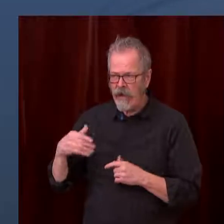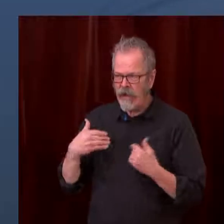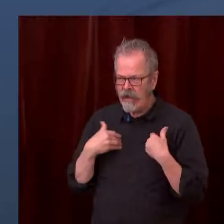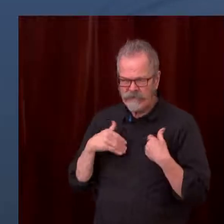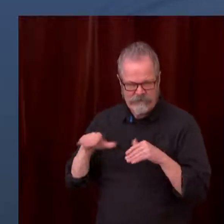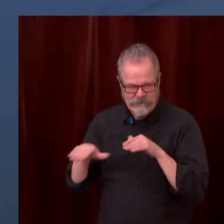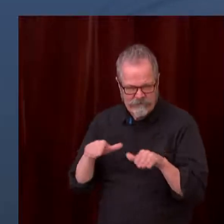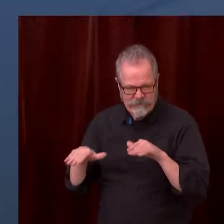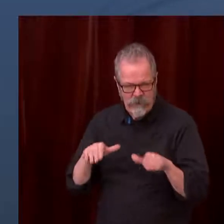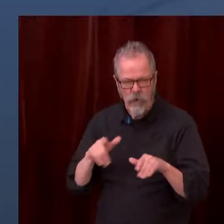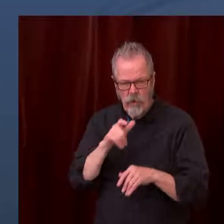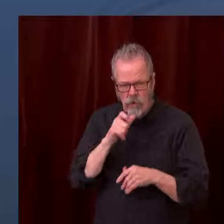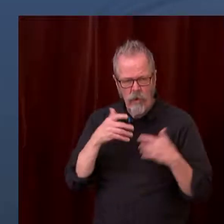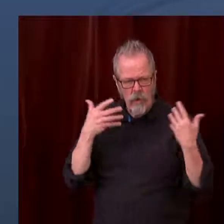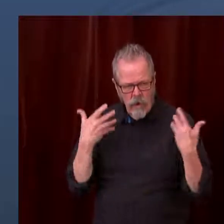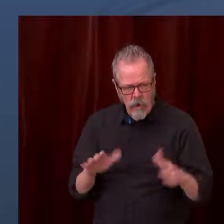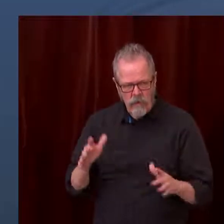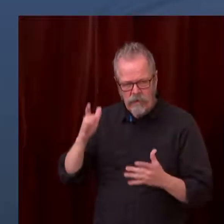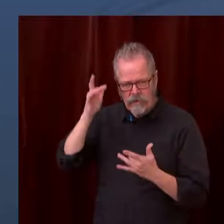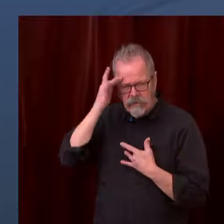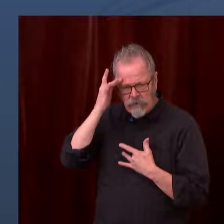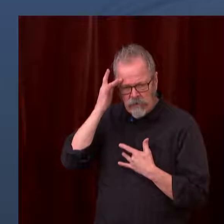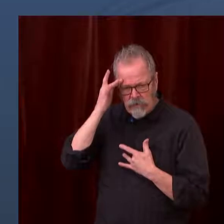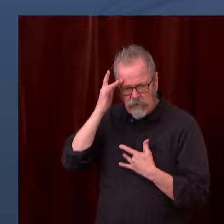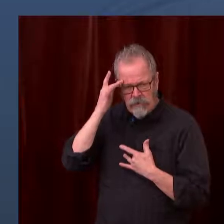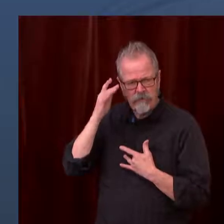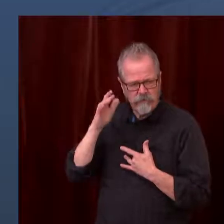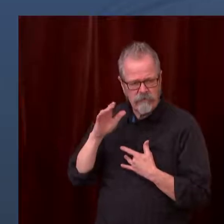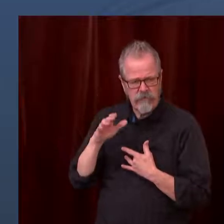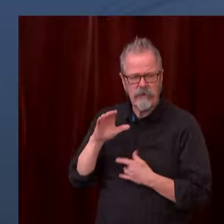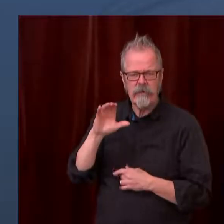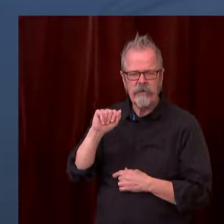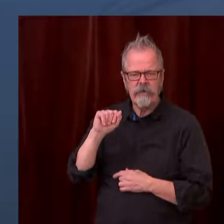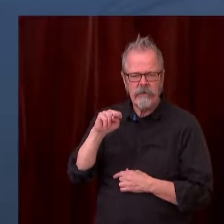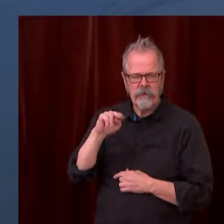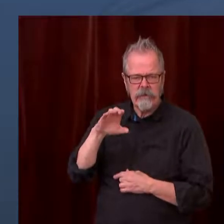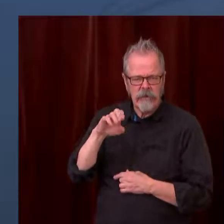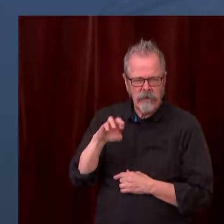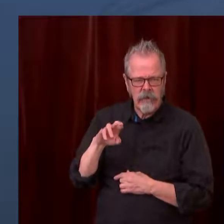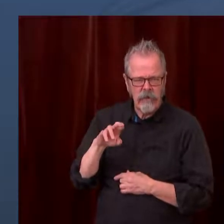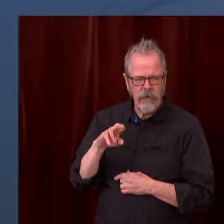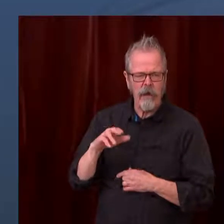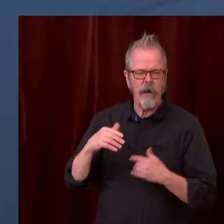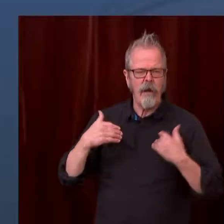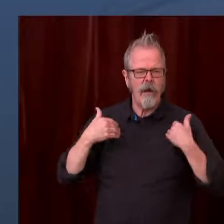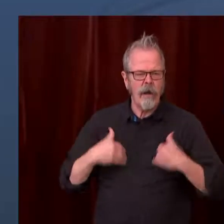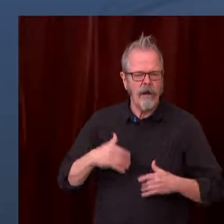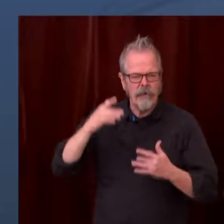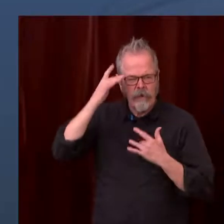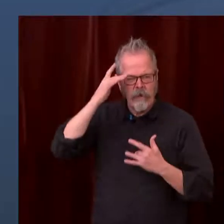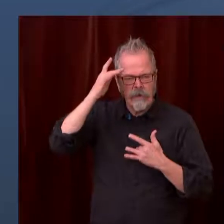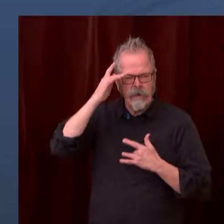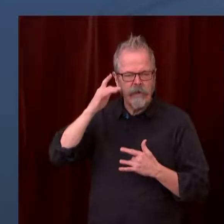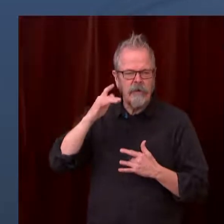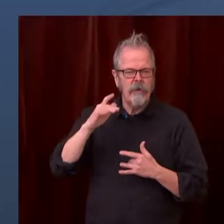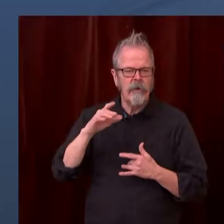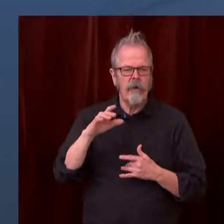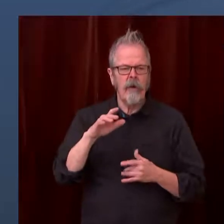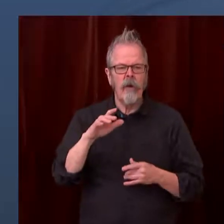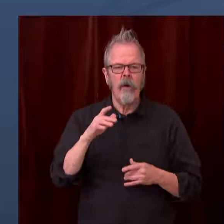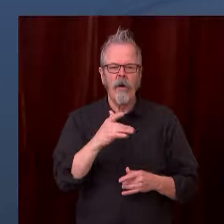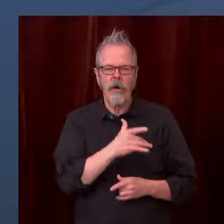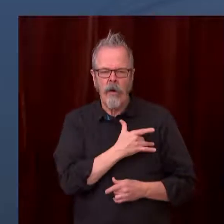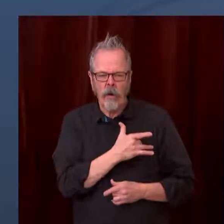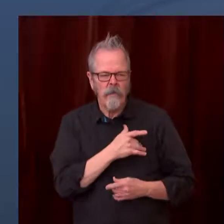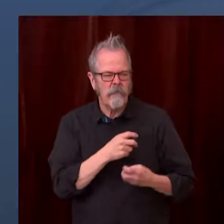somebody at risk, and whether that's cancer or chronic lung disease like COPD, heart conditions,